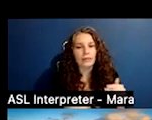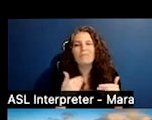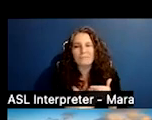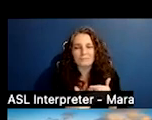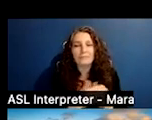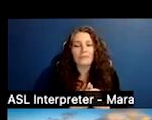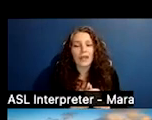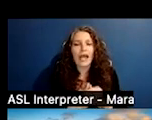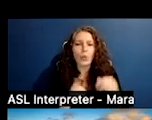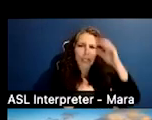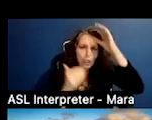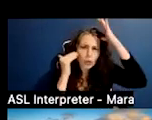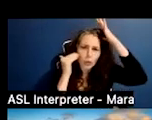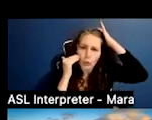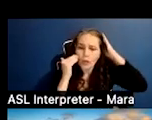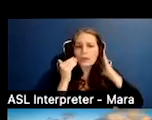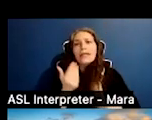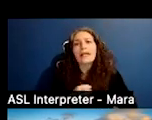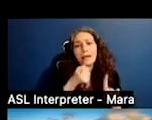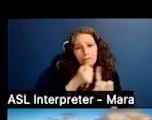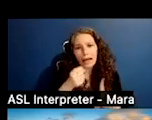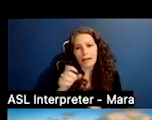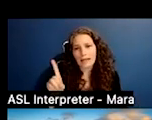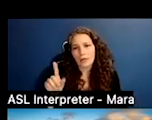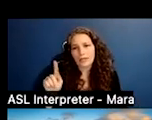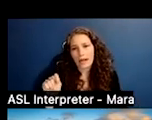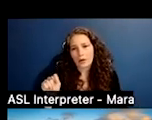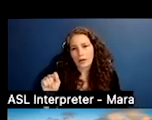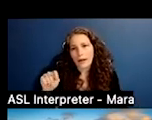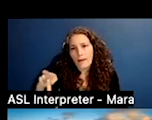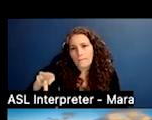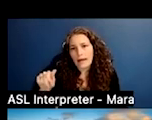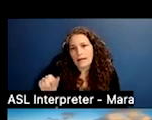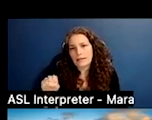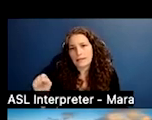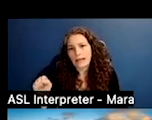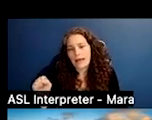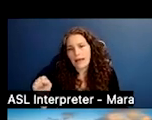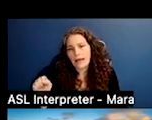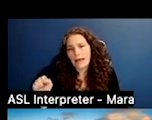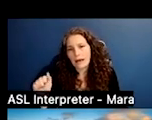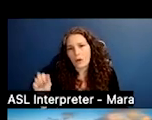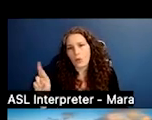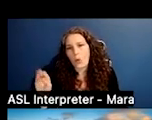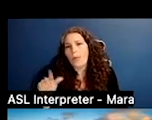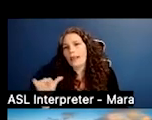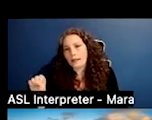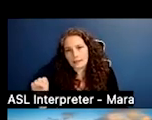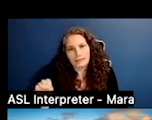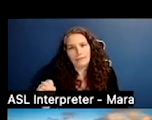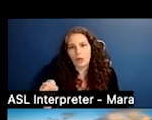Obviously, we knew there was an impact in downtown Paso Robles, had significant business district structural collapses. We knew there were